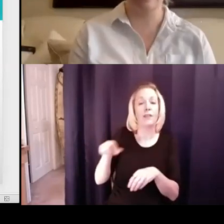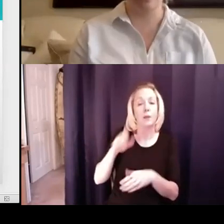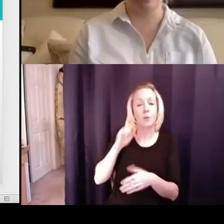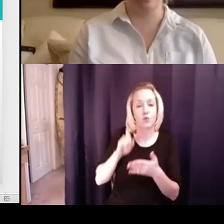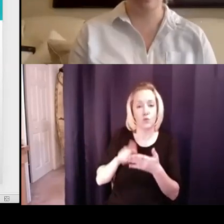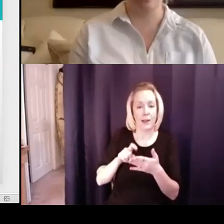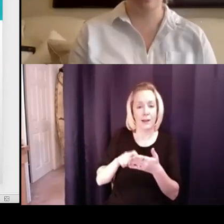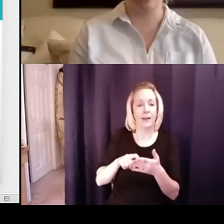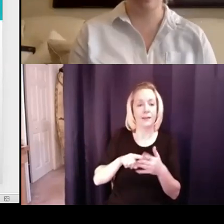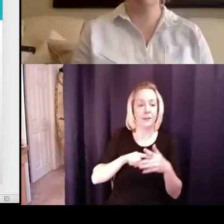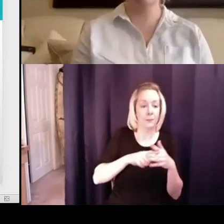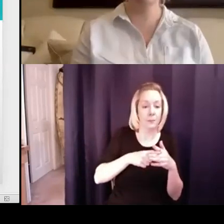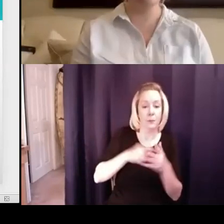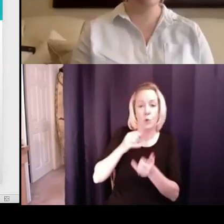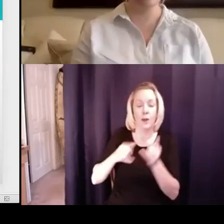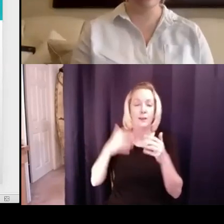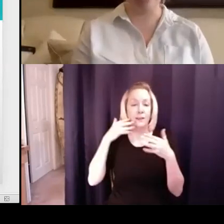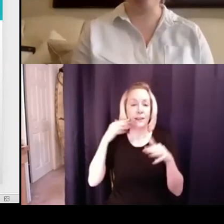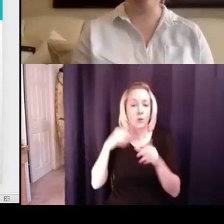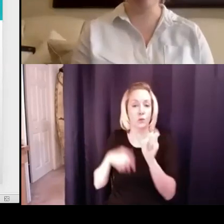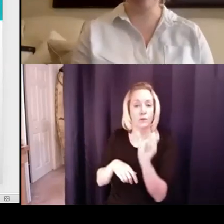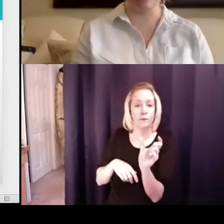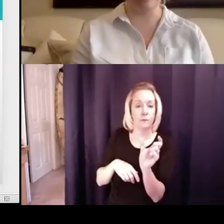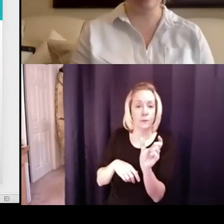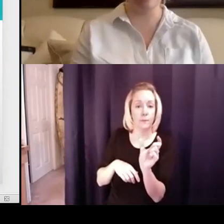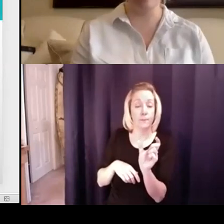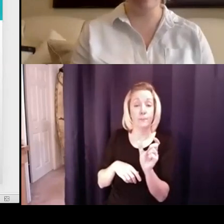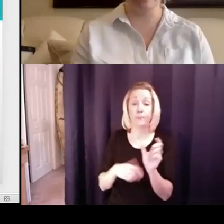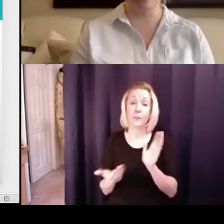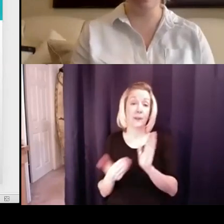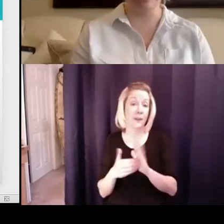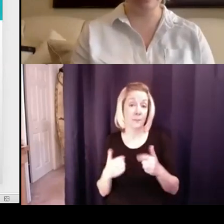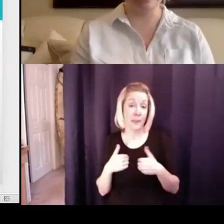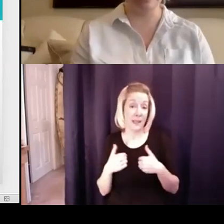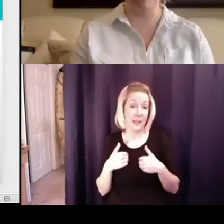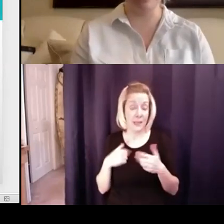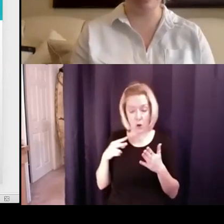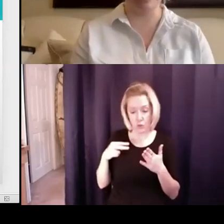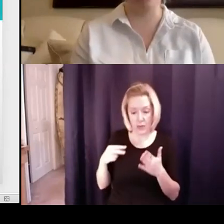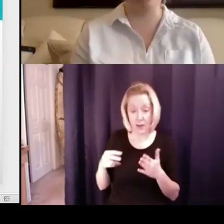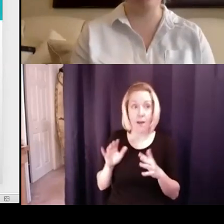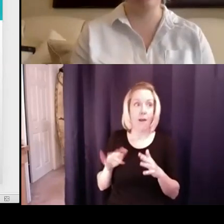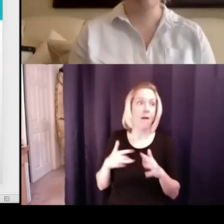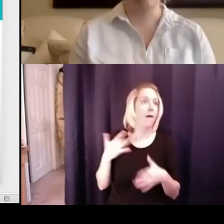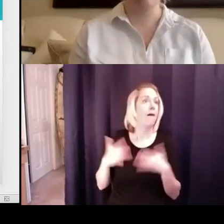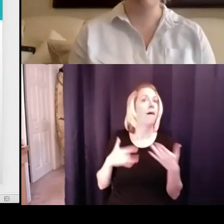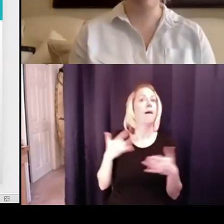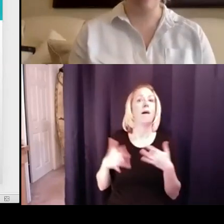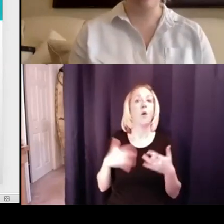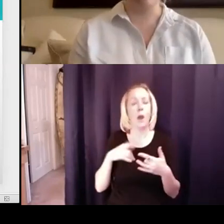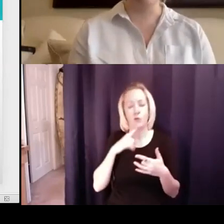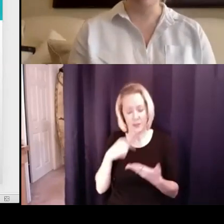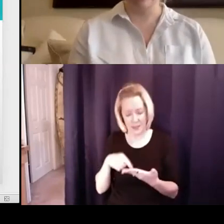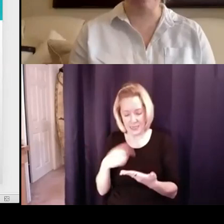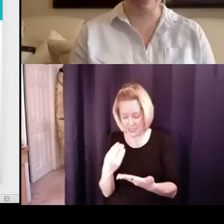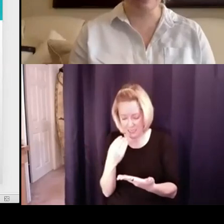sound of the word. Like I said, I'm super excited as I'm reading through the latest book by Dr. Roman.